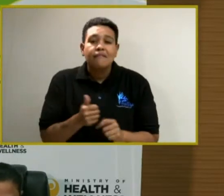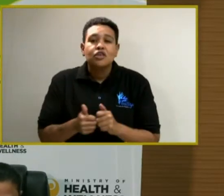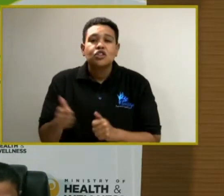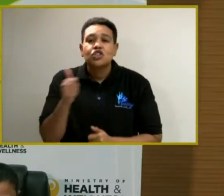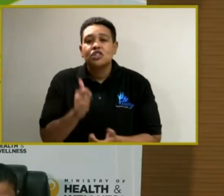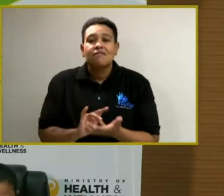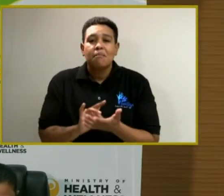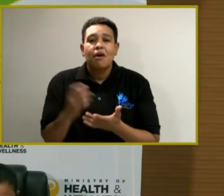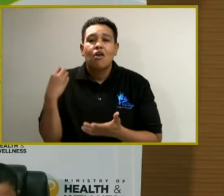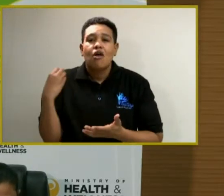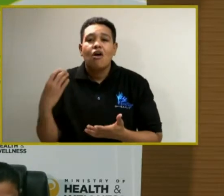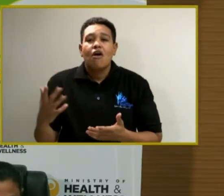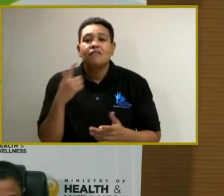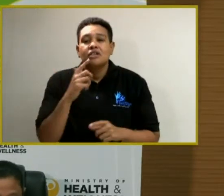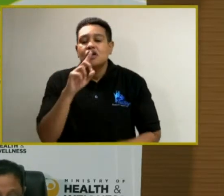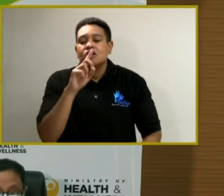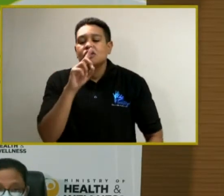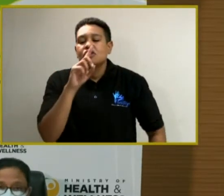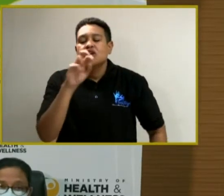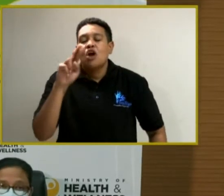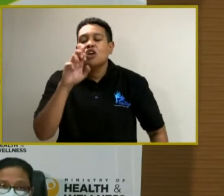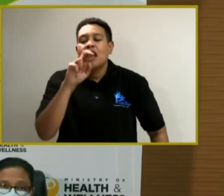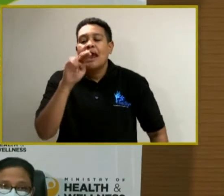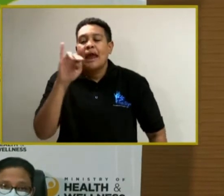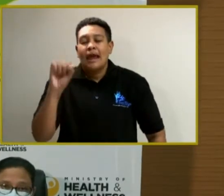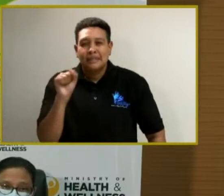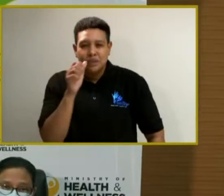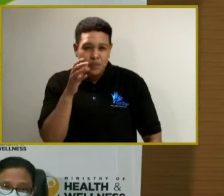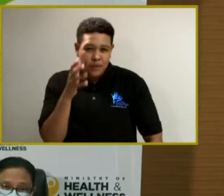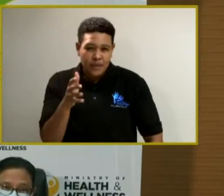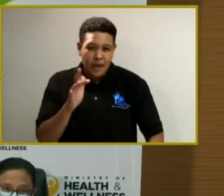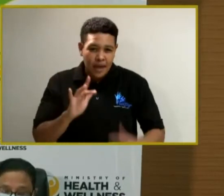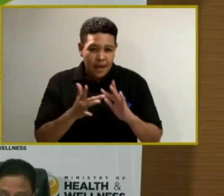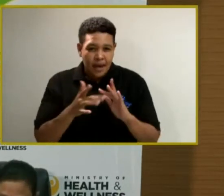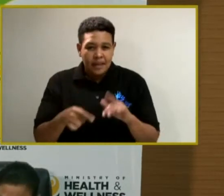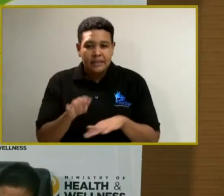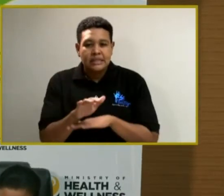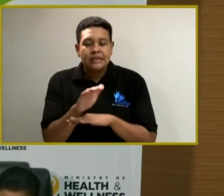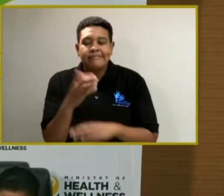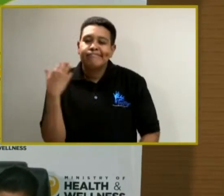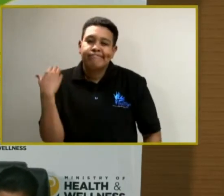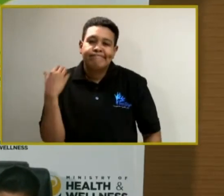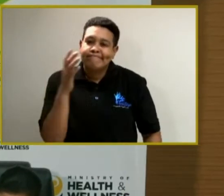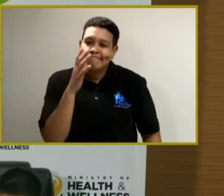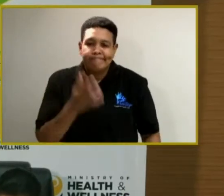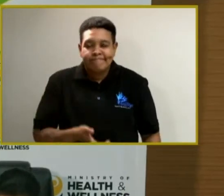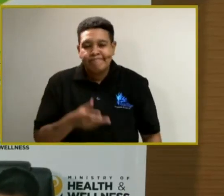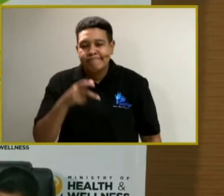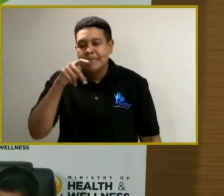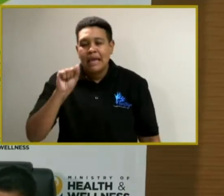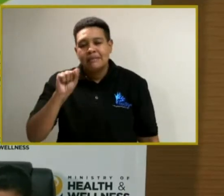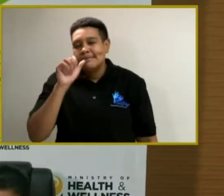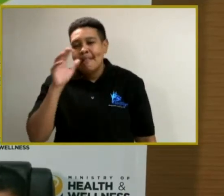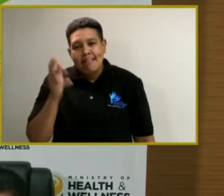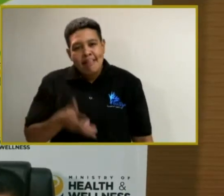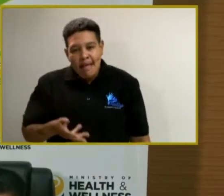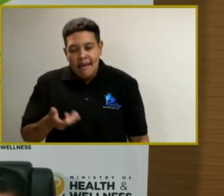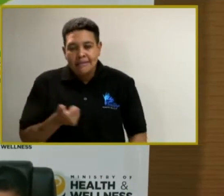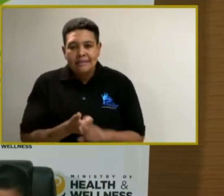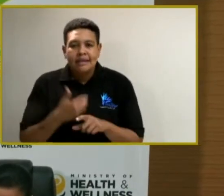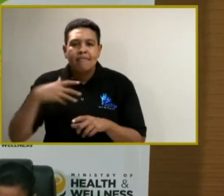So Dr. Ennis online, and this evening we do not have the permanent secretary. He's